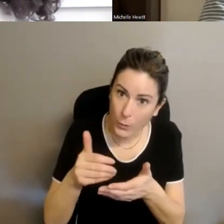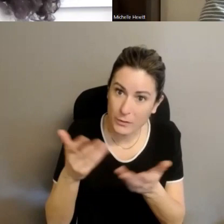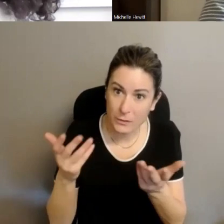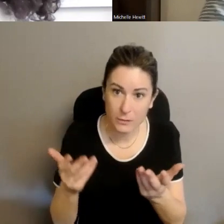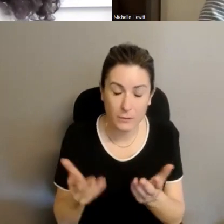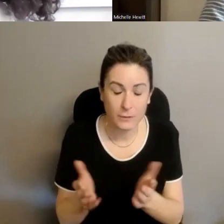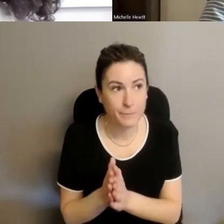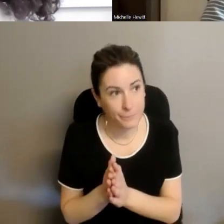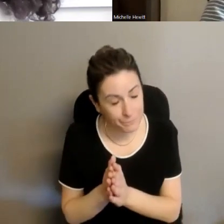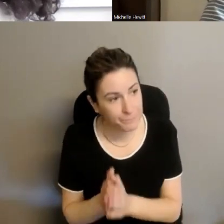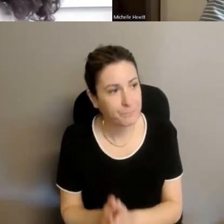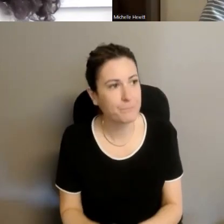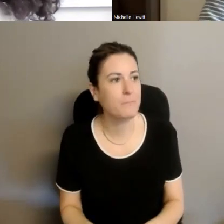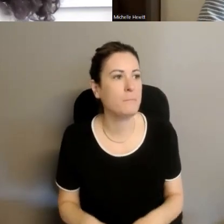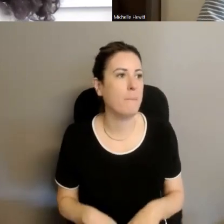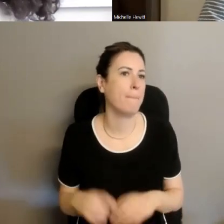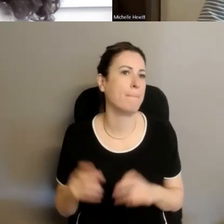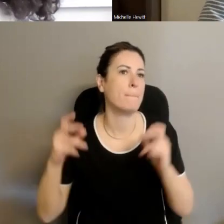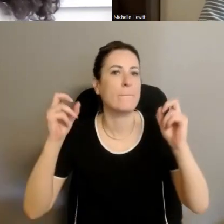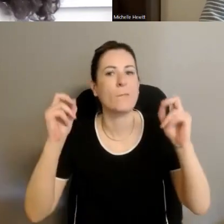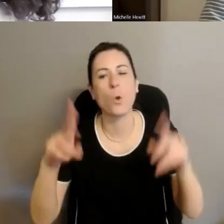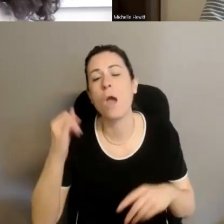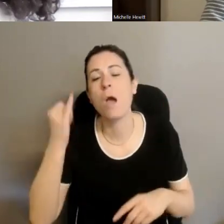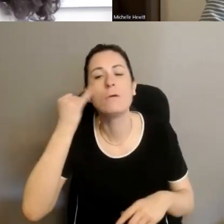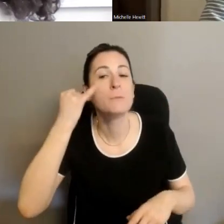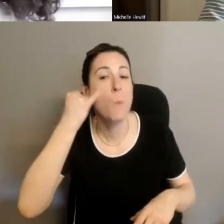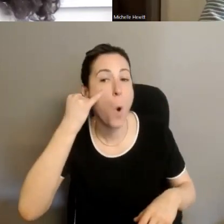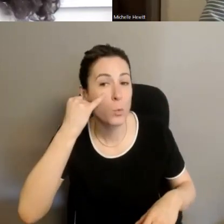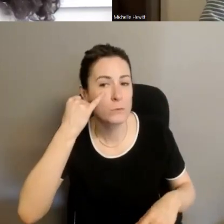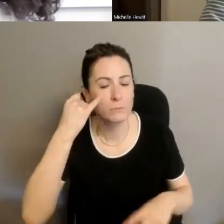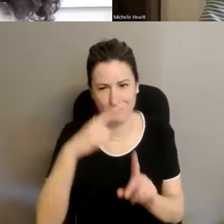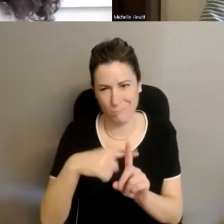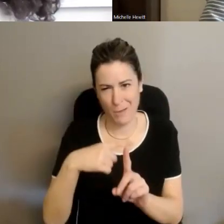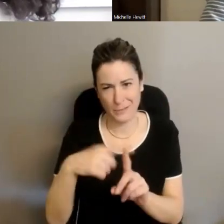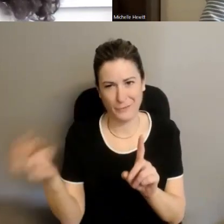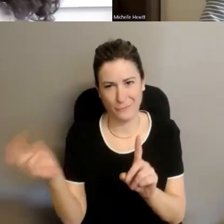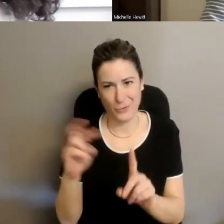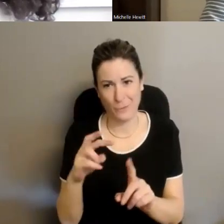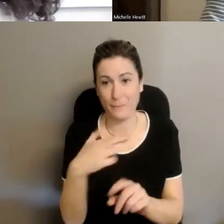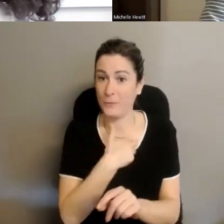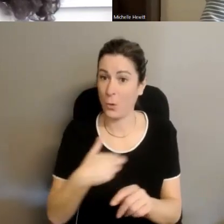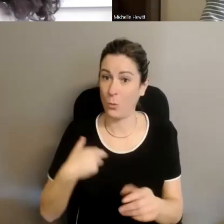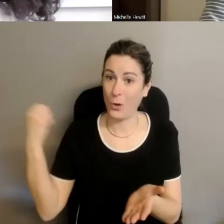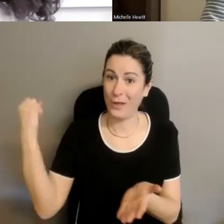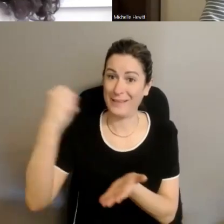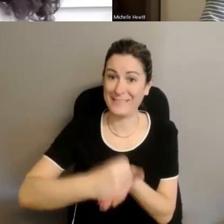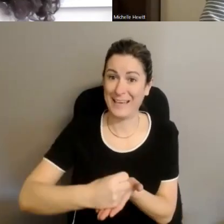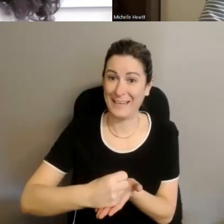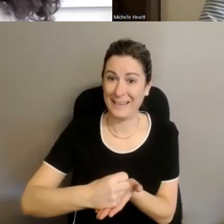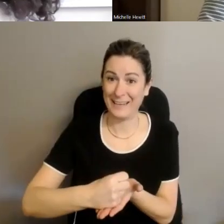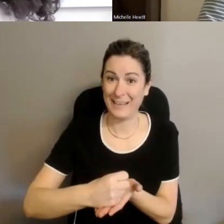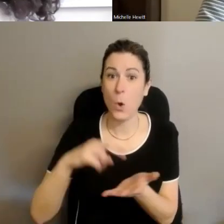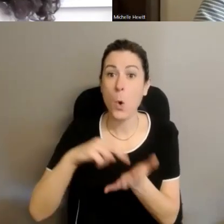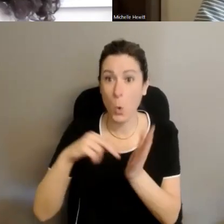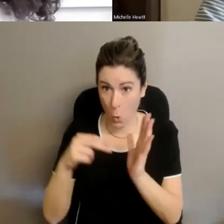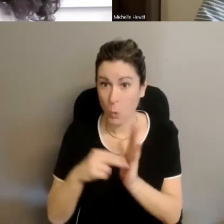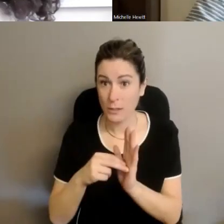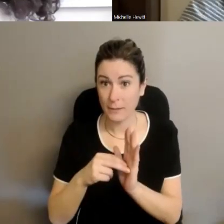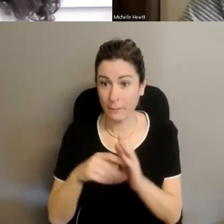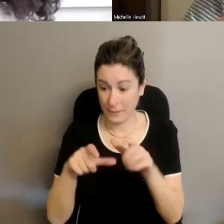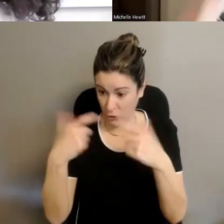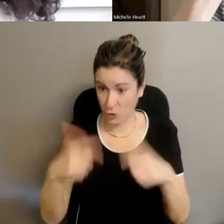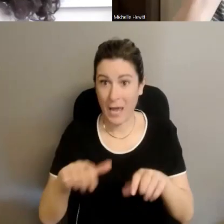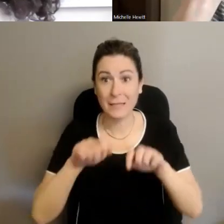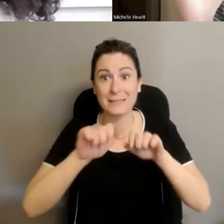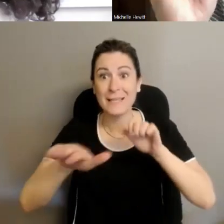Let's put sort of the happy spin on this, that we do achieve royal assent. Doesn't mean that people are getting money anytime soon. We then have to